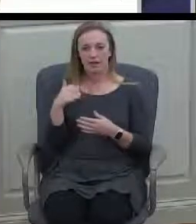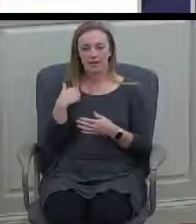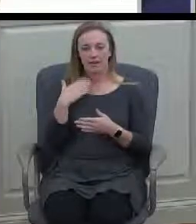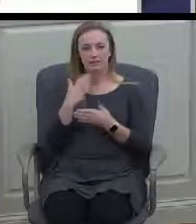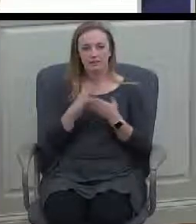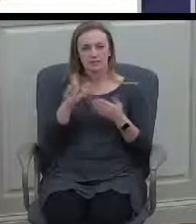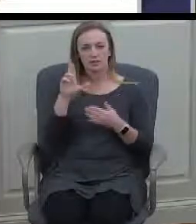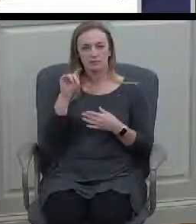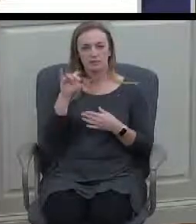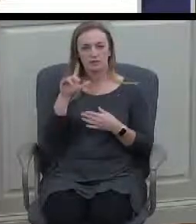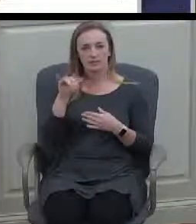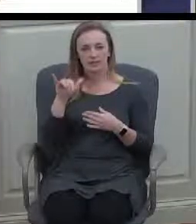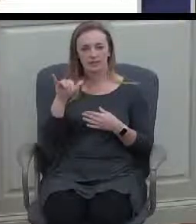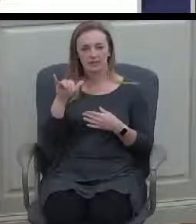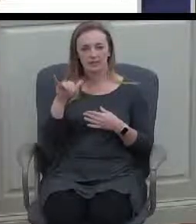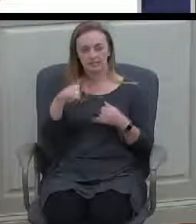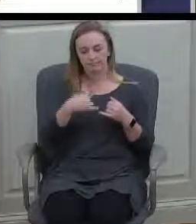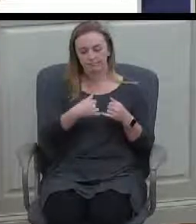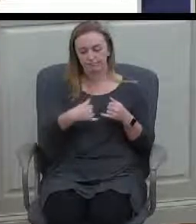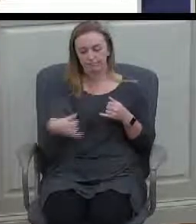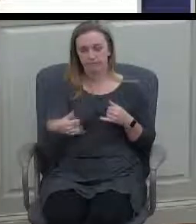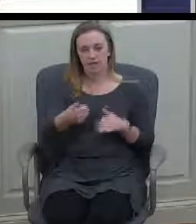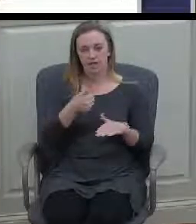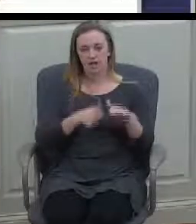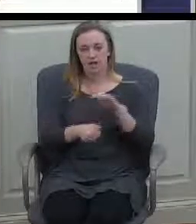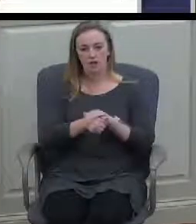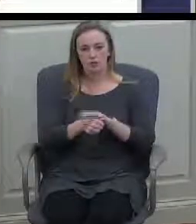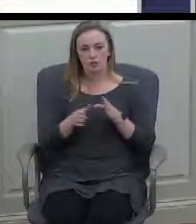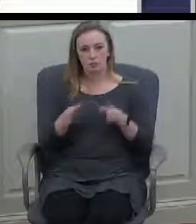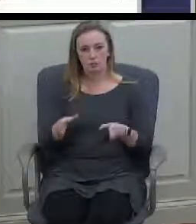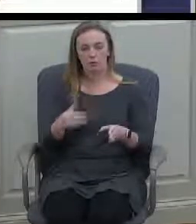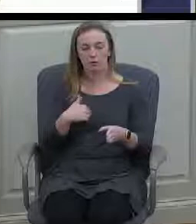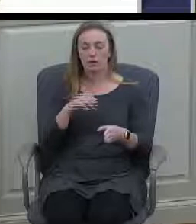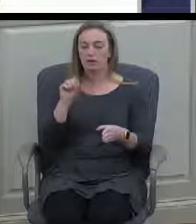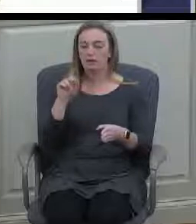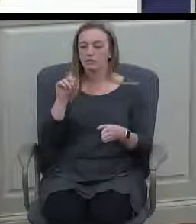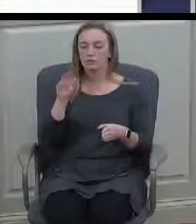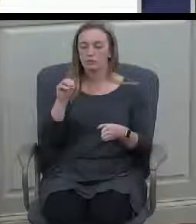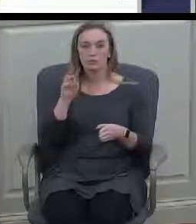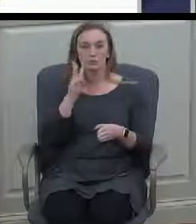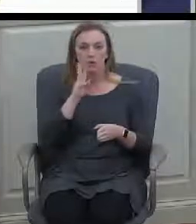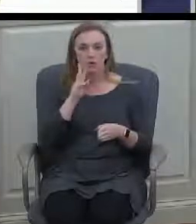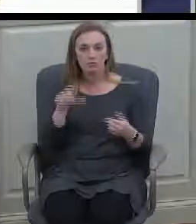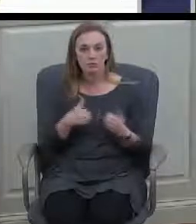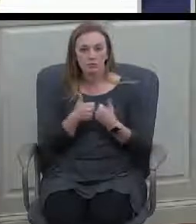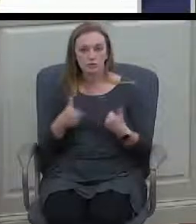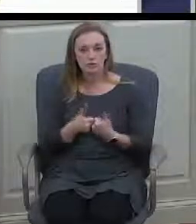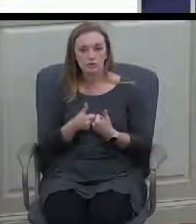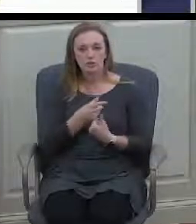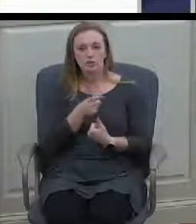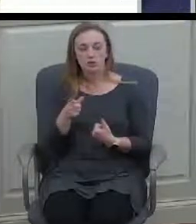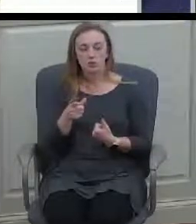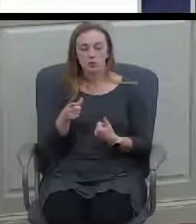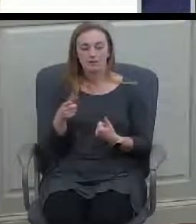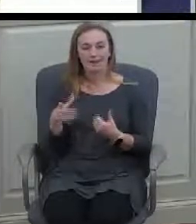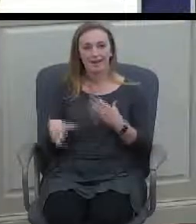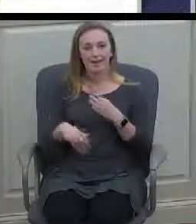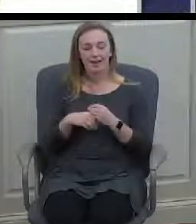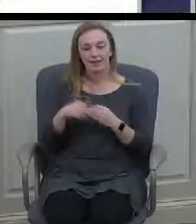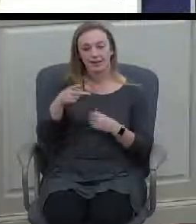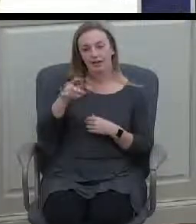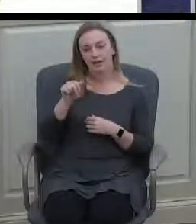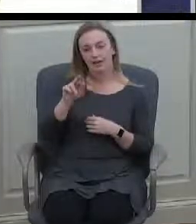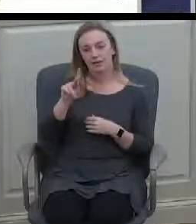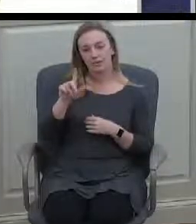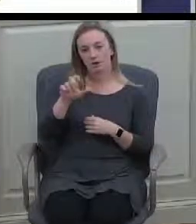roadway. We have stormwater challenges. And then thinking about, you've introduced parklets, people want